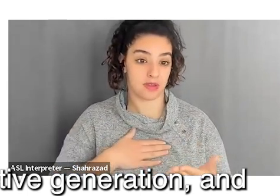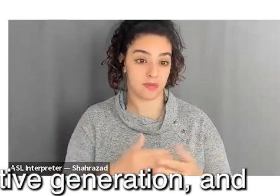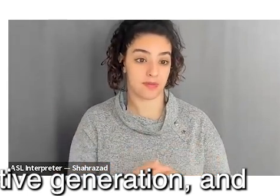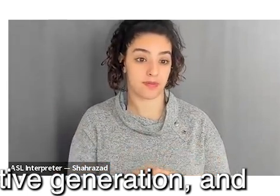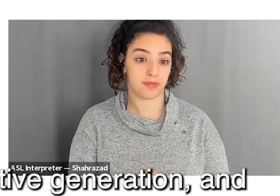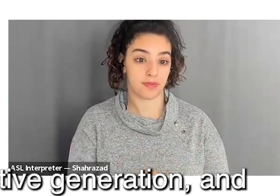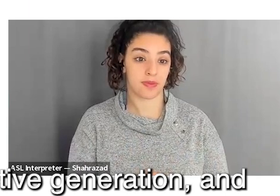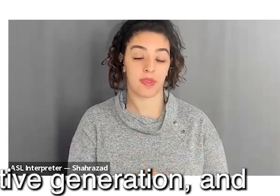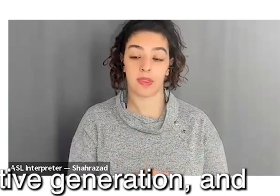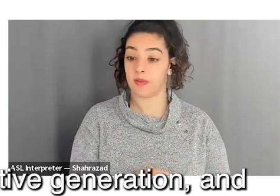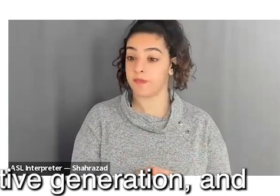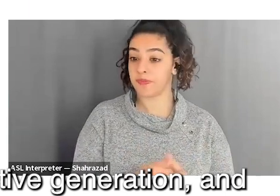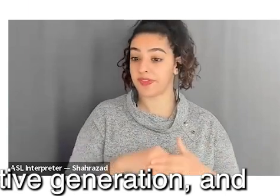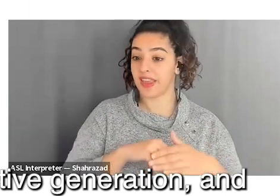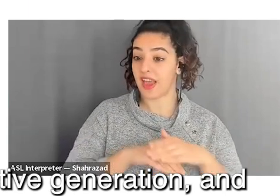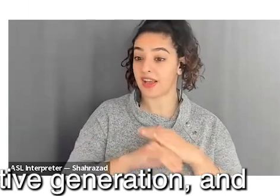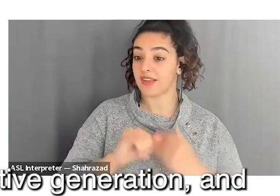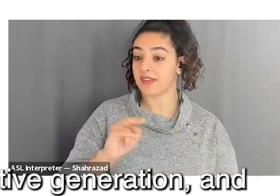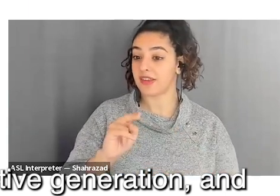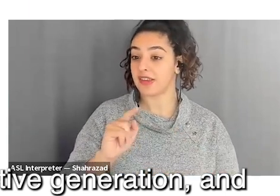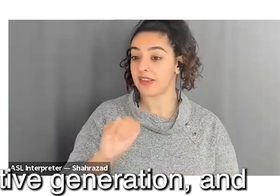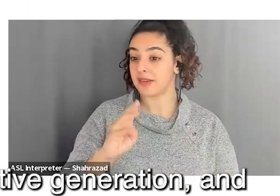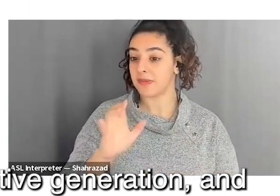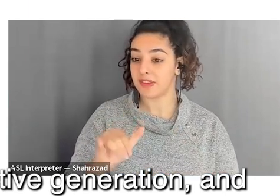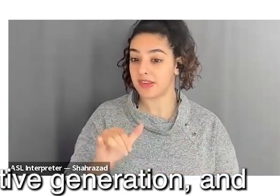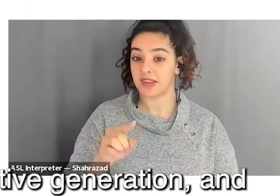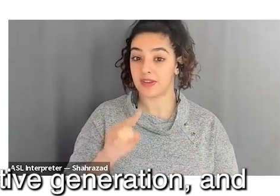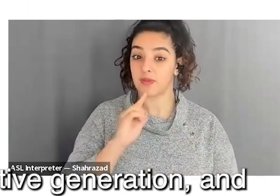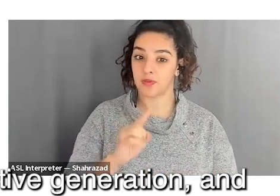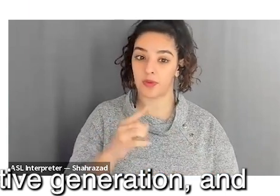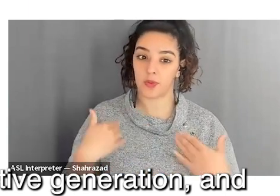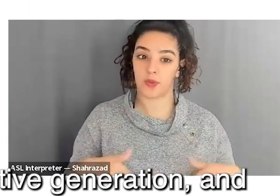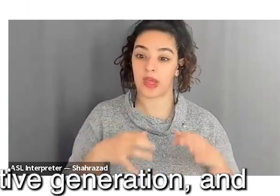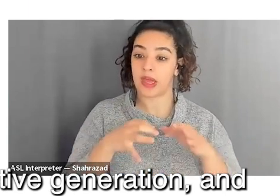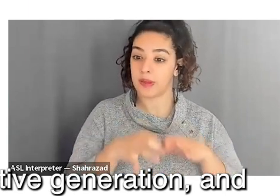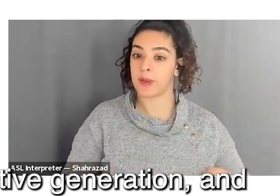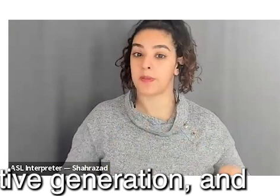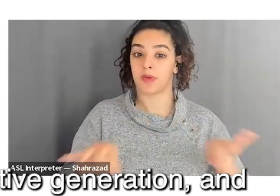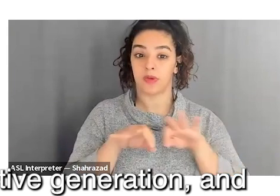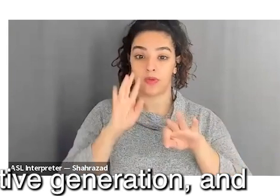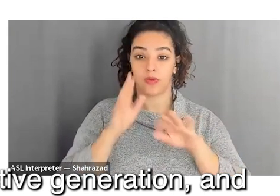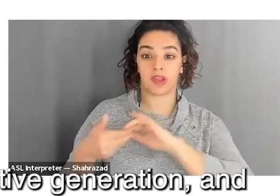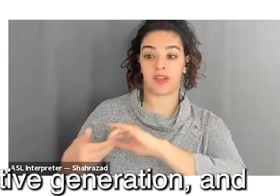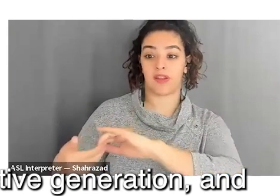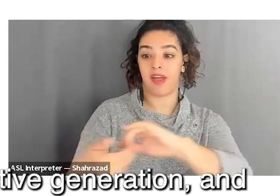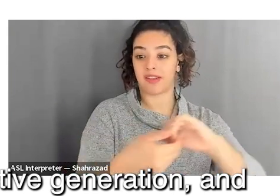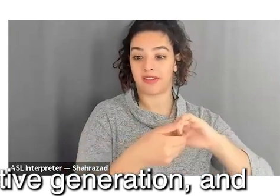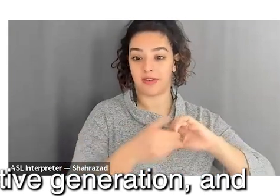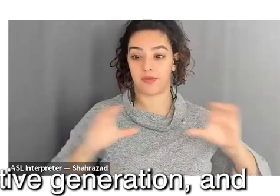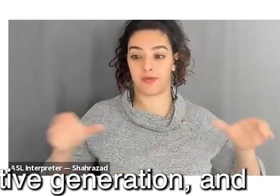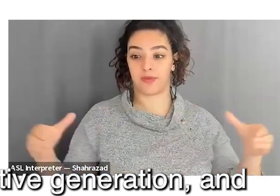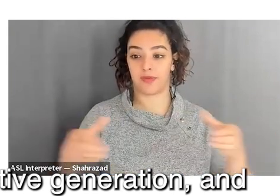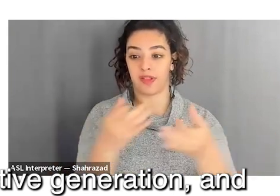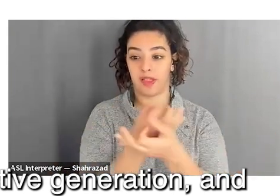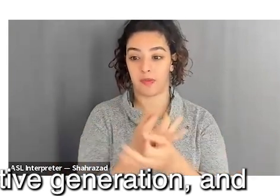So access intimacy is critical for our collective liberation. And access intimacy, it